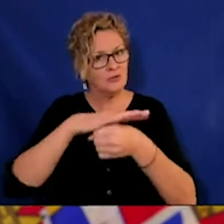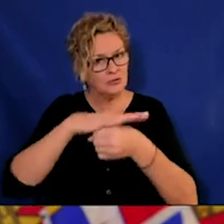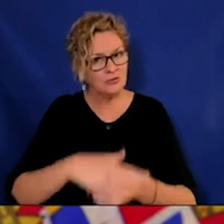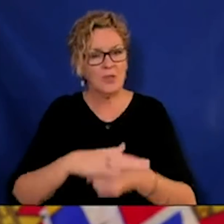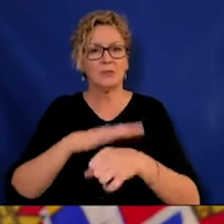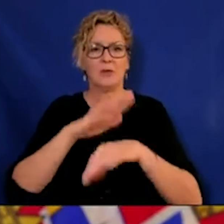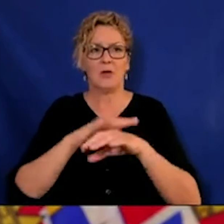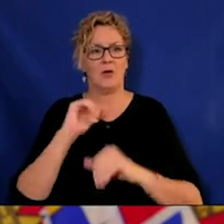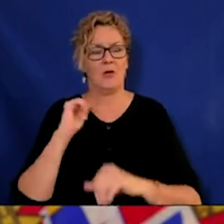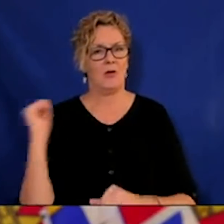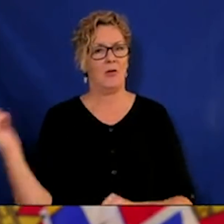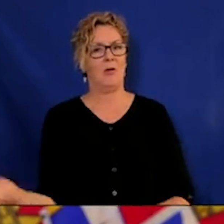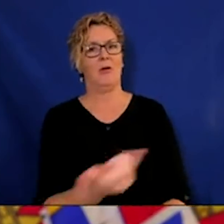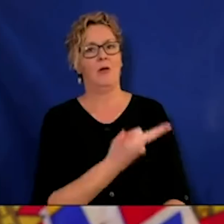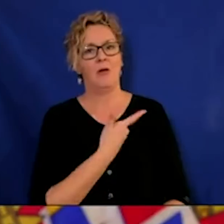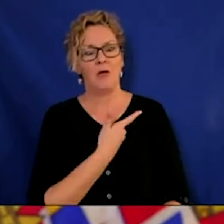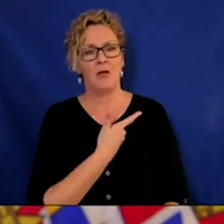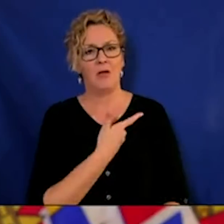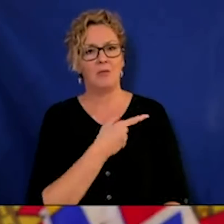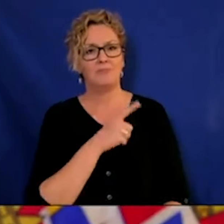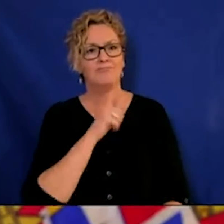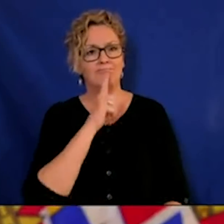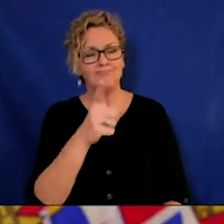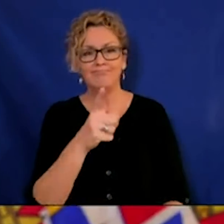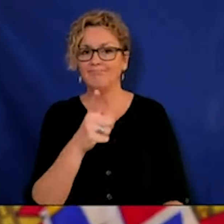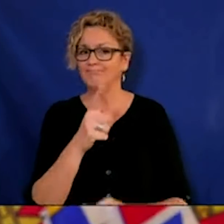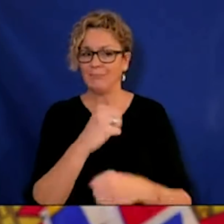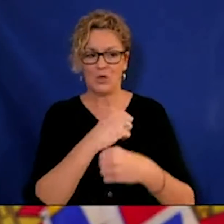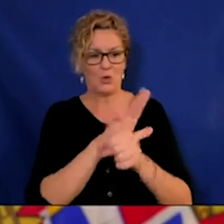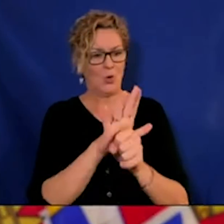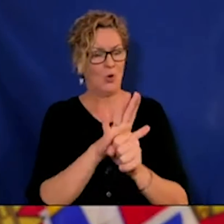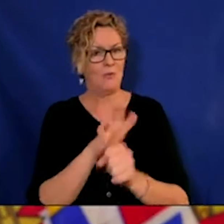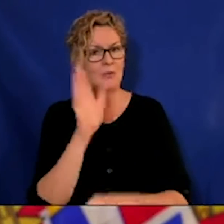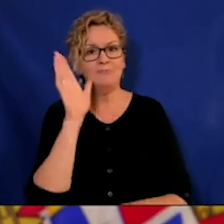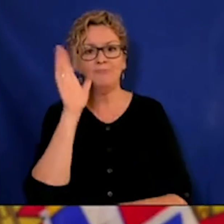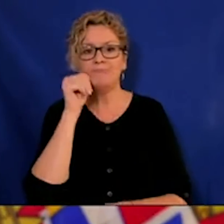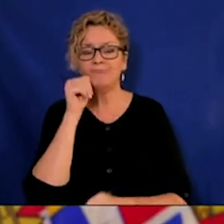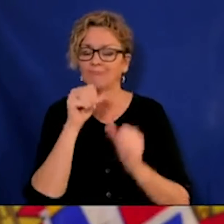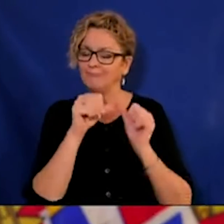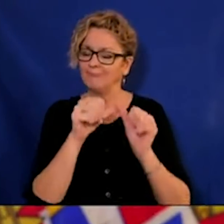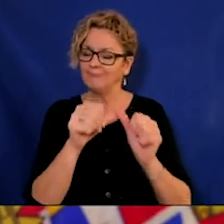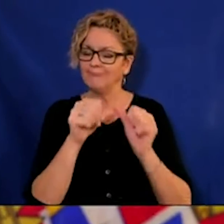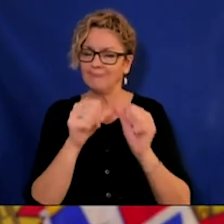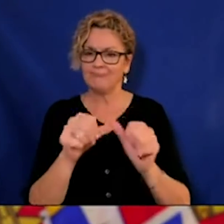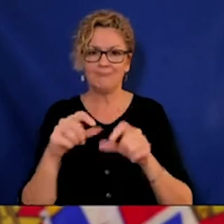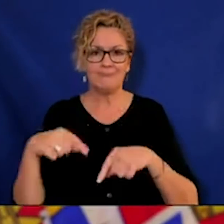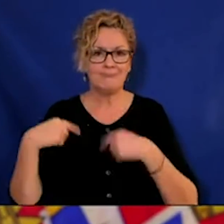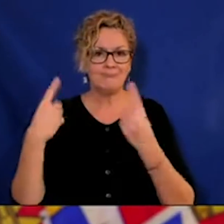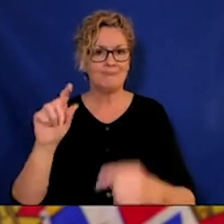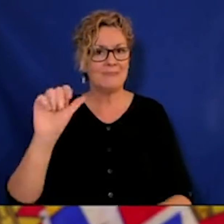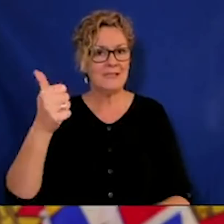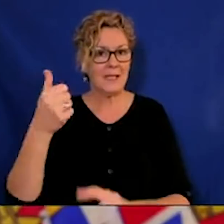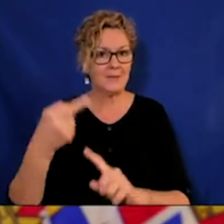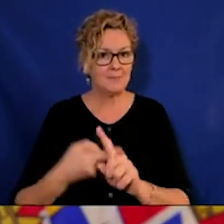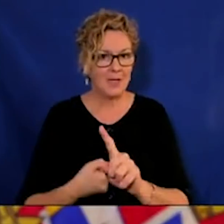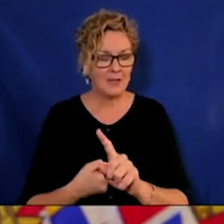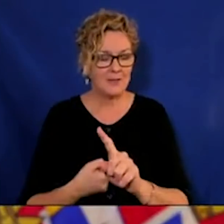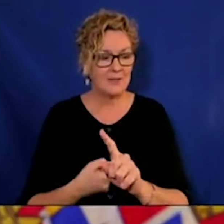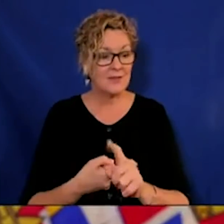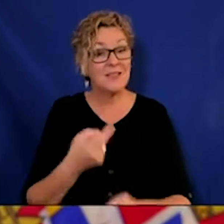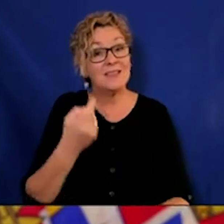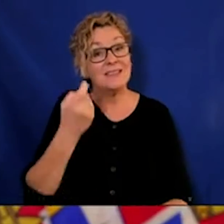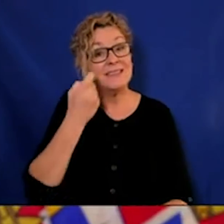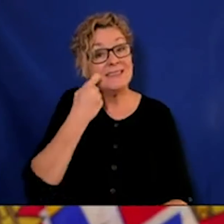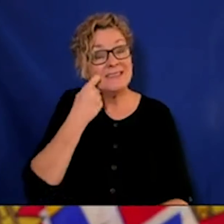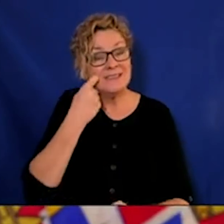been relentless for the last 10 months. And after many months of restrictions on who we can see and where